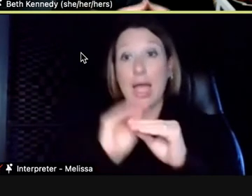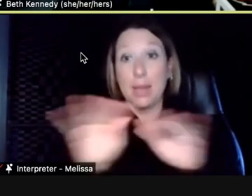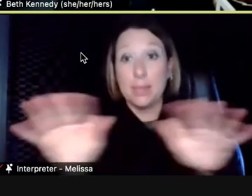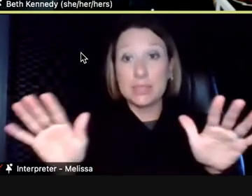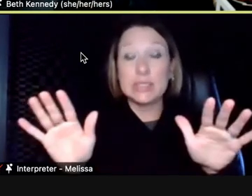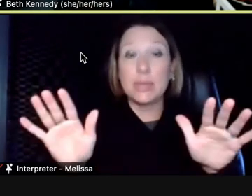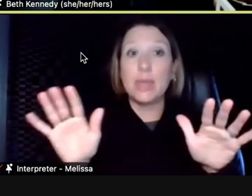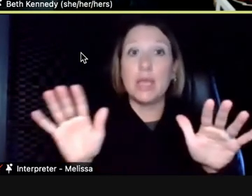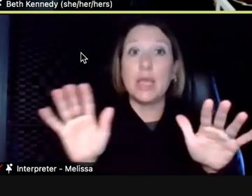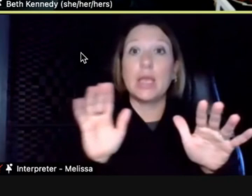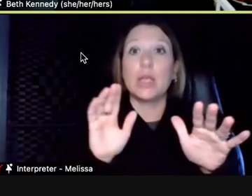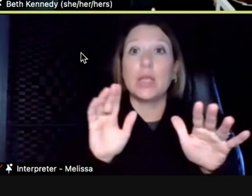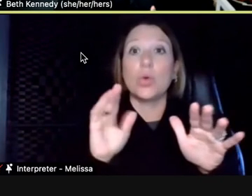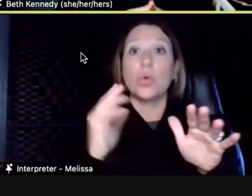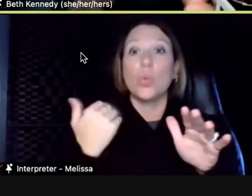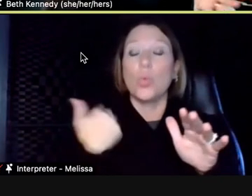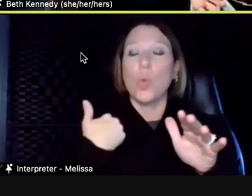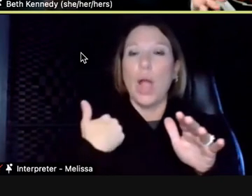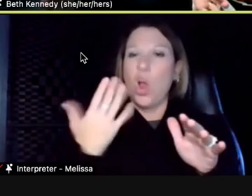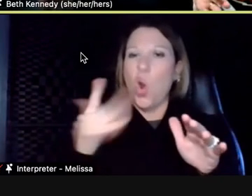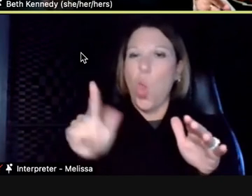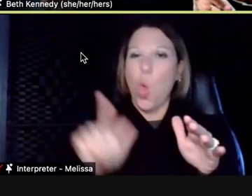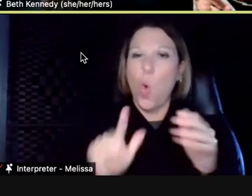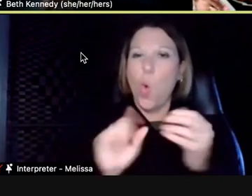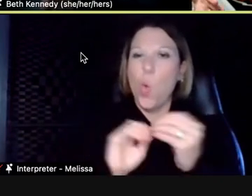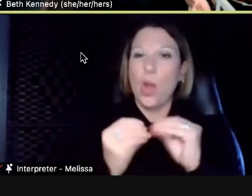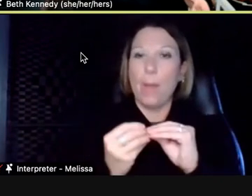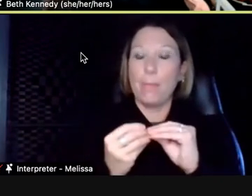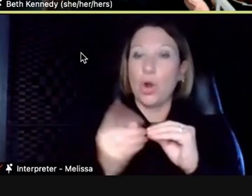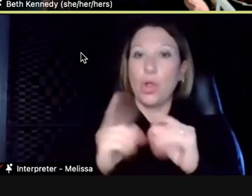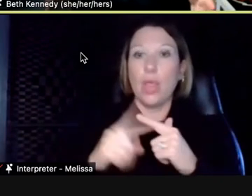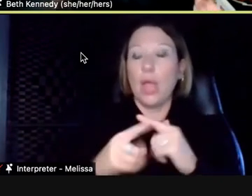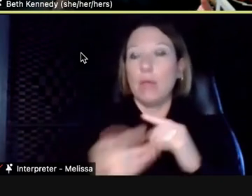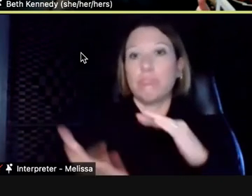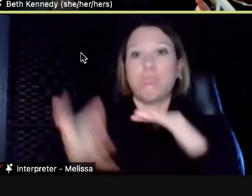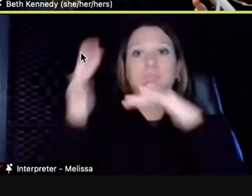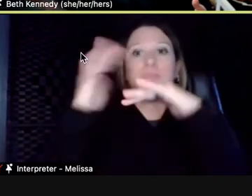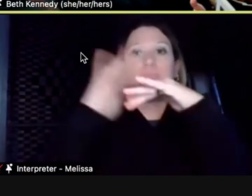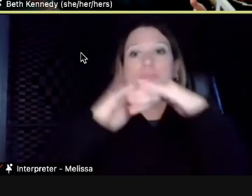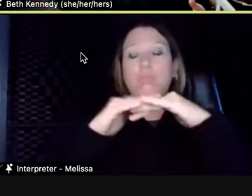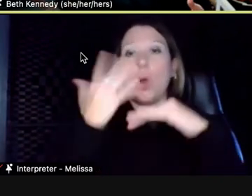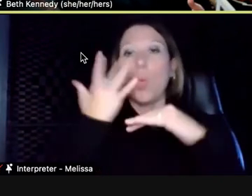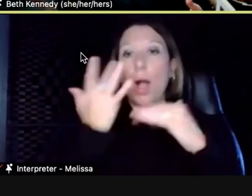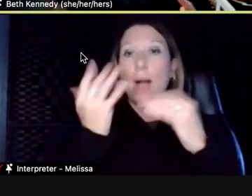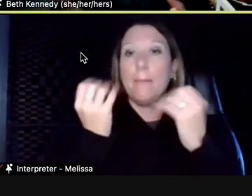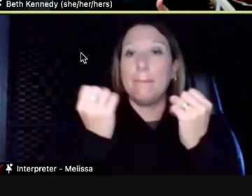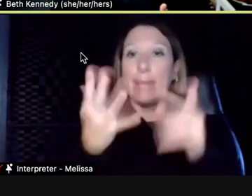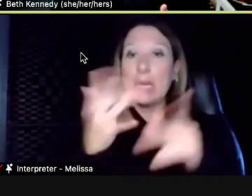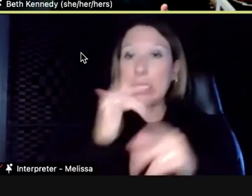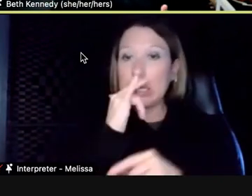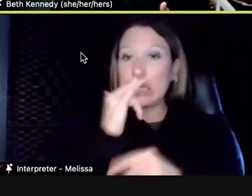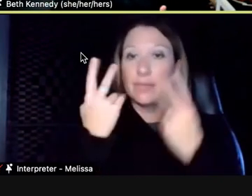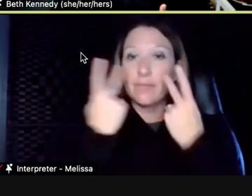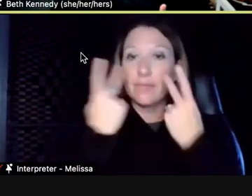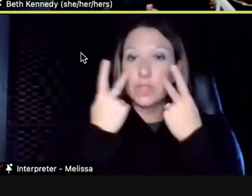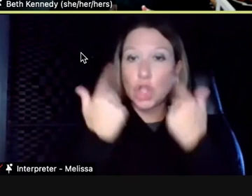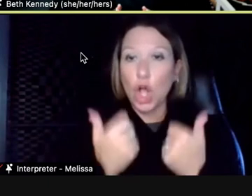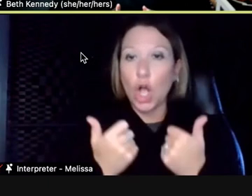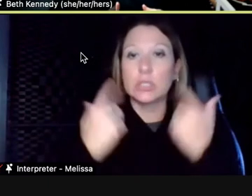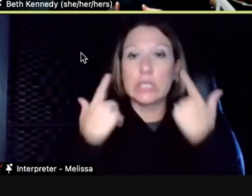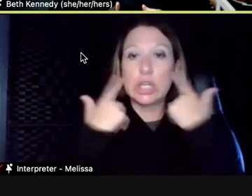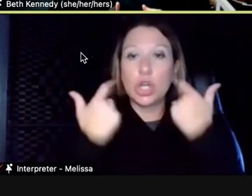this really low incidence disability became more prevalent because we had more kids who had vision loss and hearing loss because of